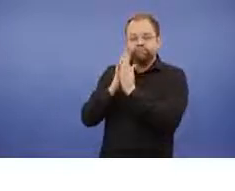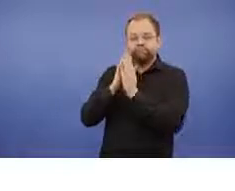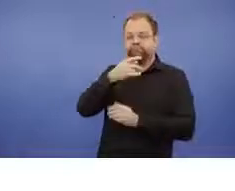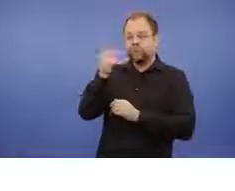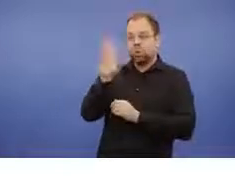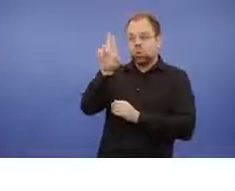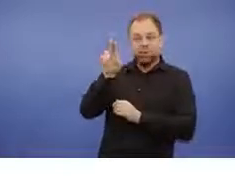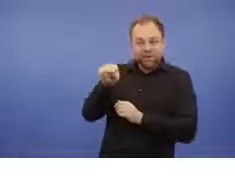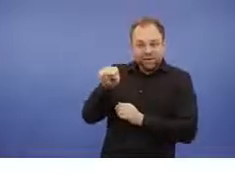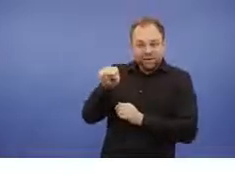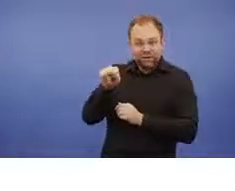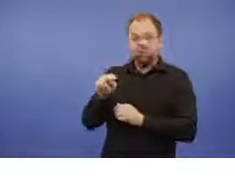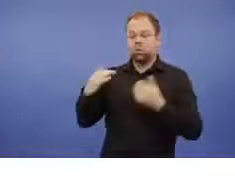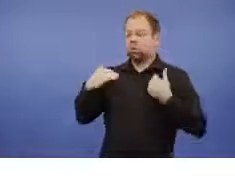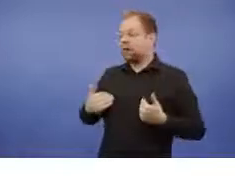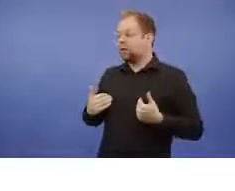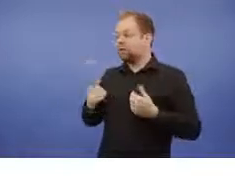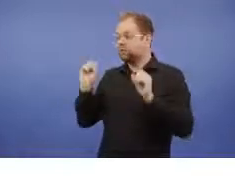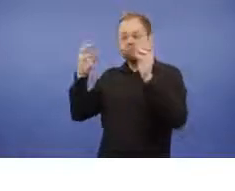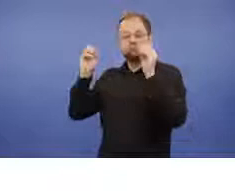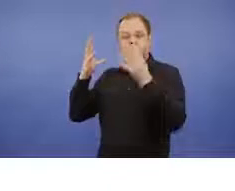working in humanitarian actions.